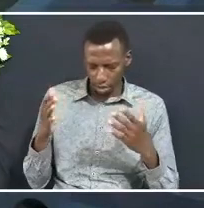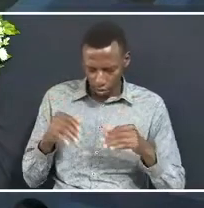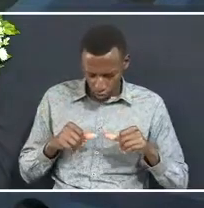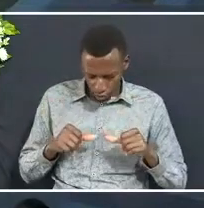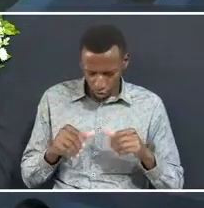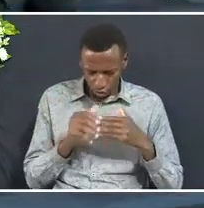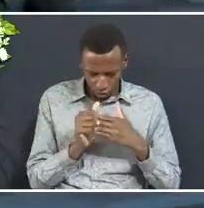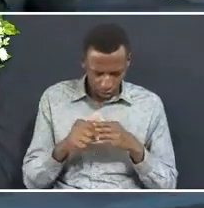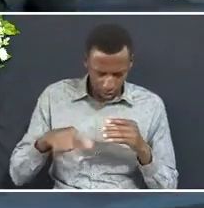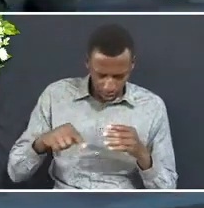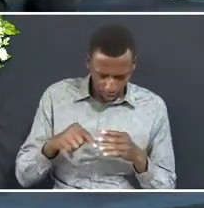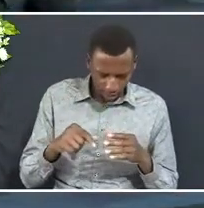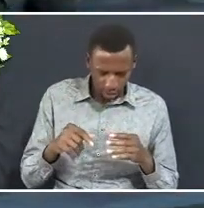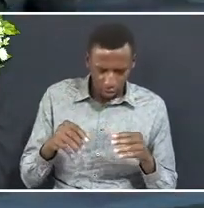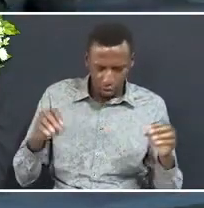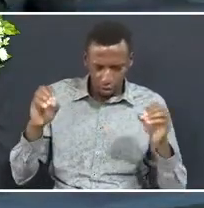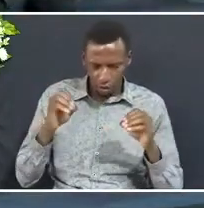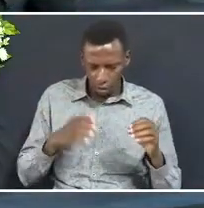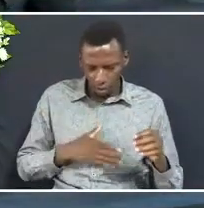my Father.